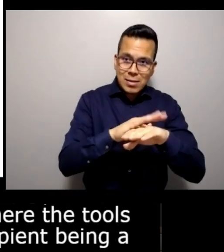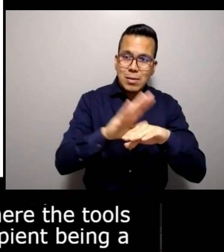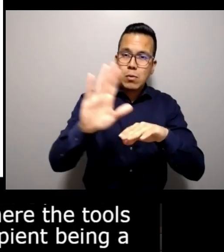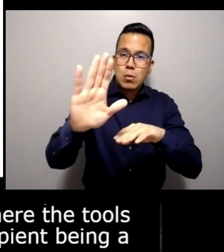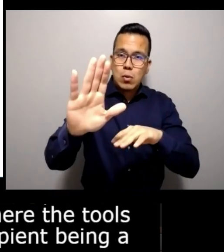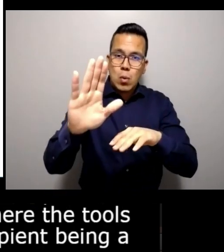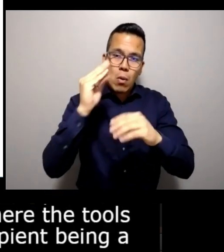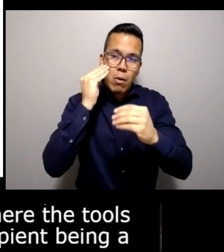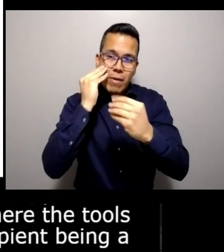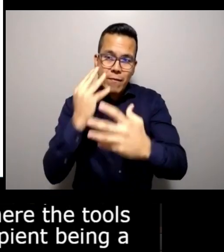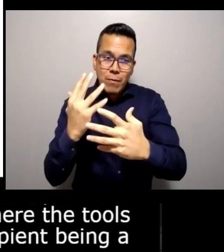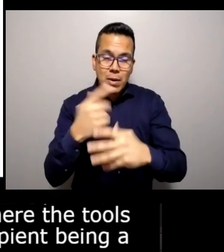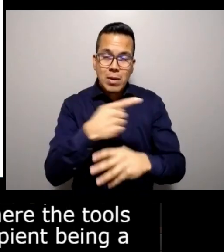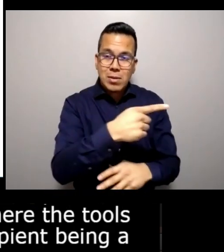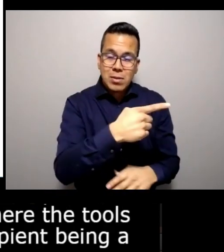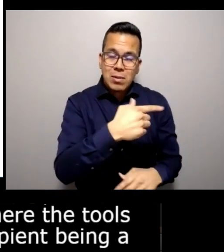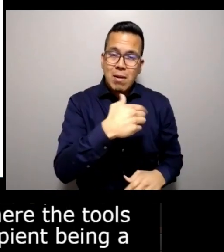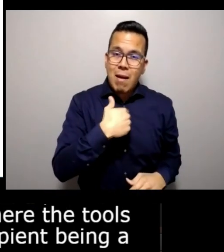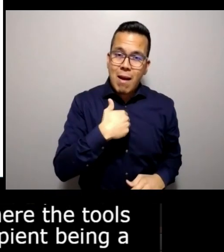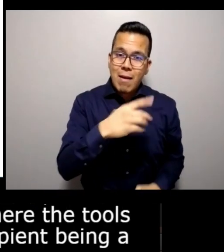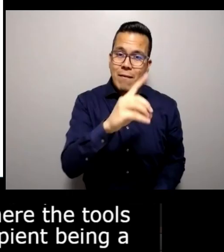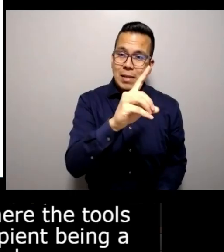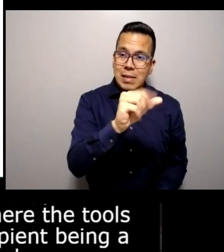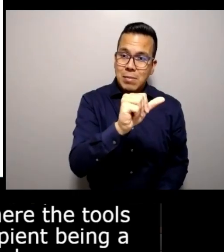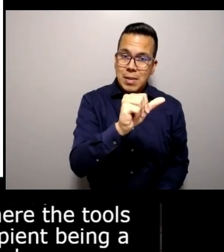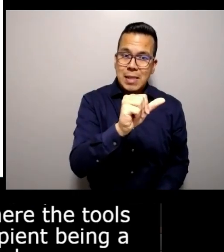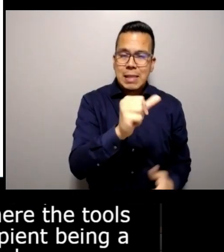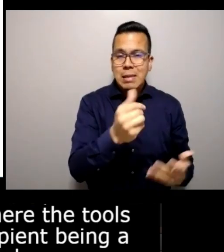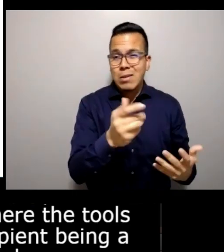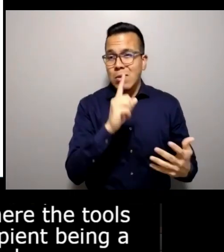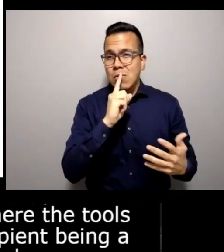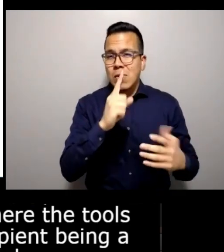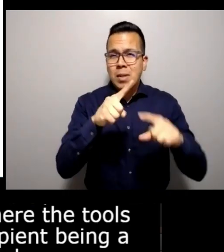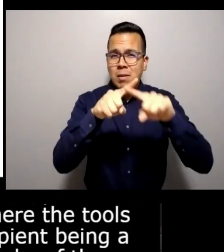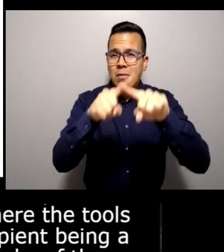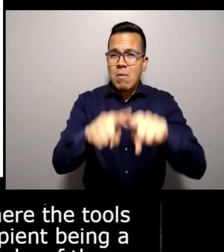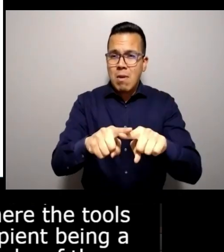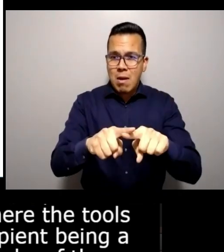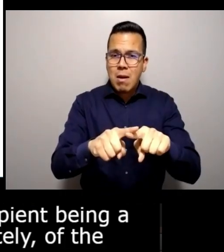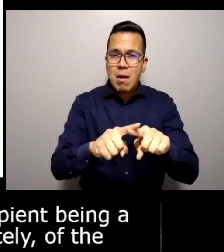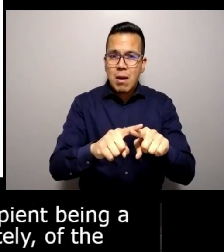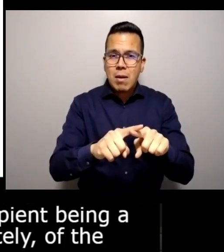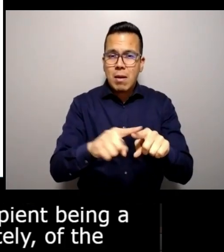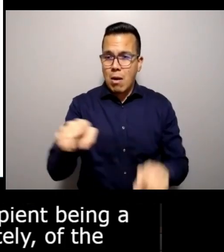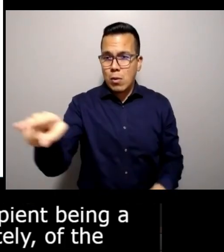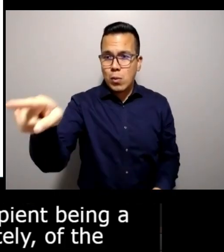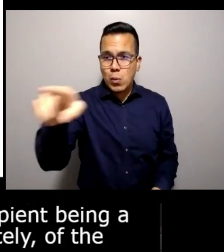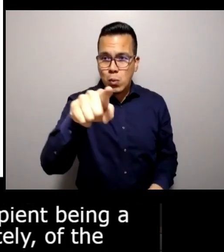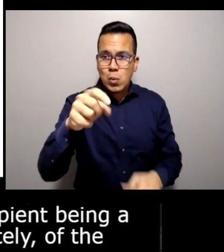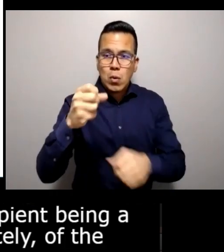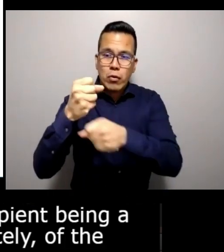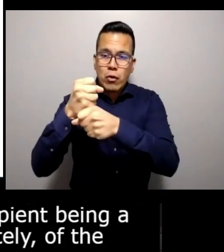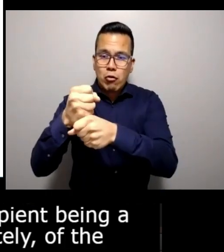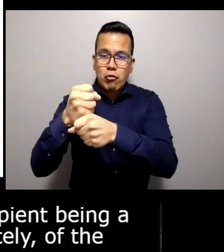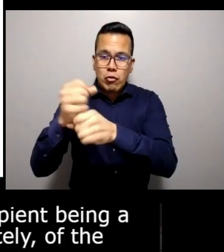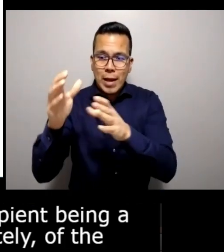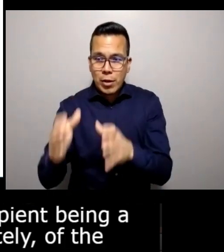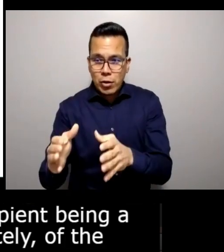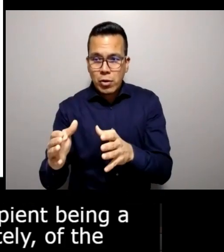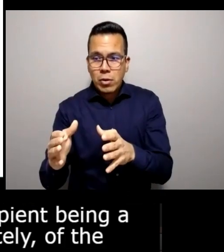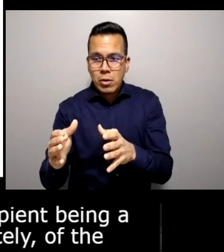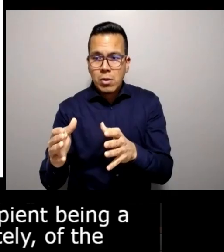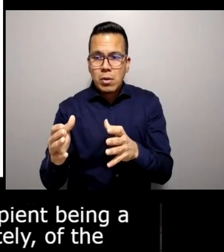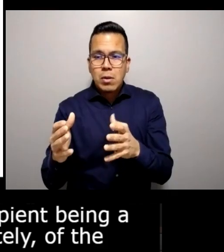at the mercy, unfortunately, of the communicator to make their communication accessible.